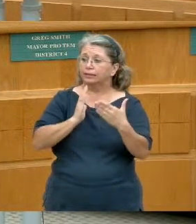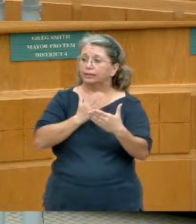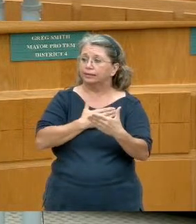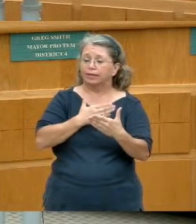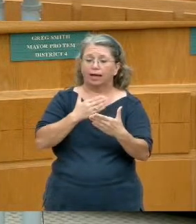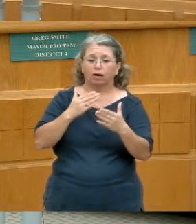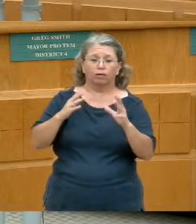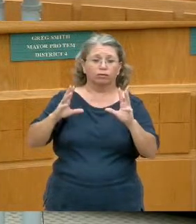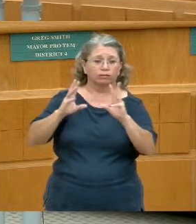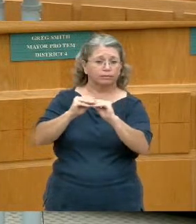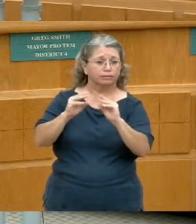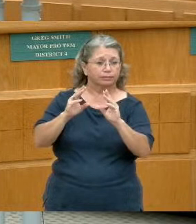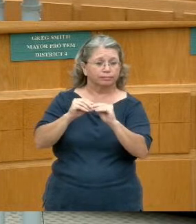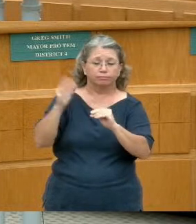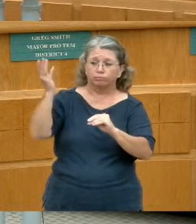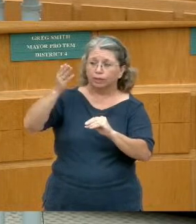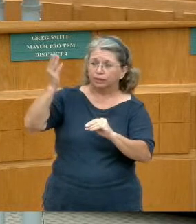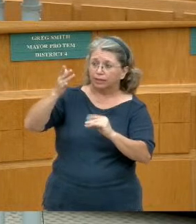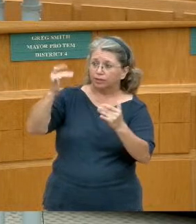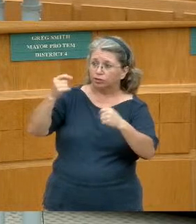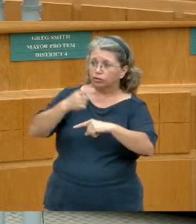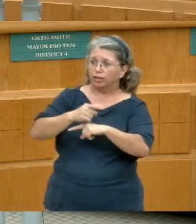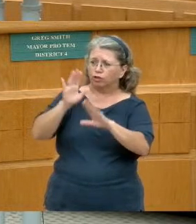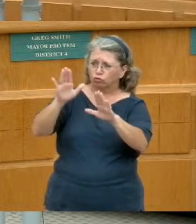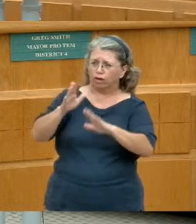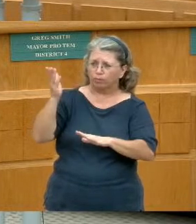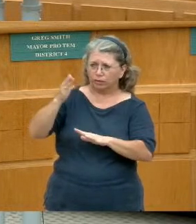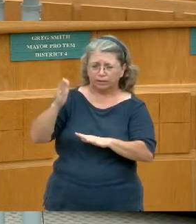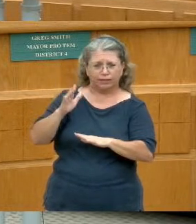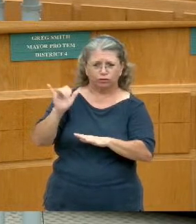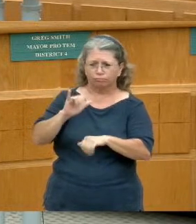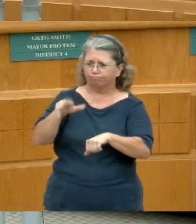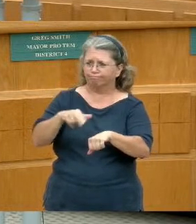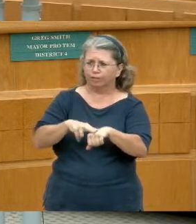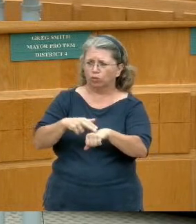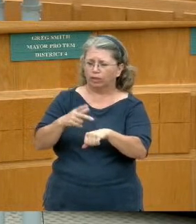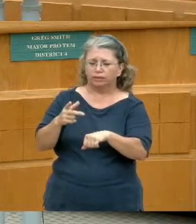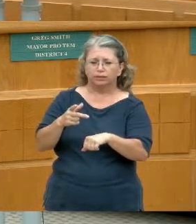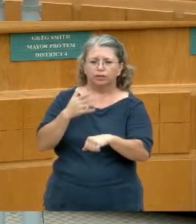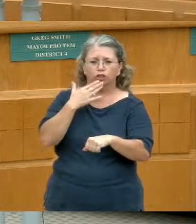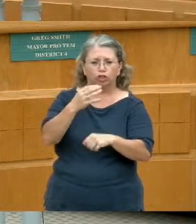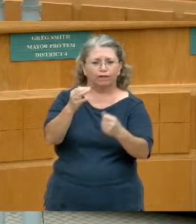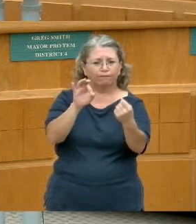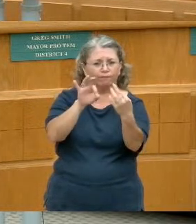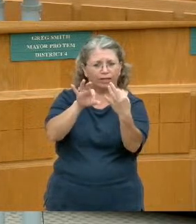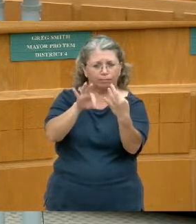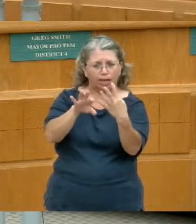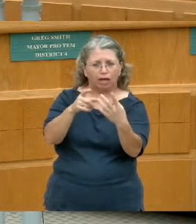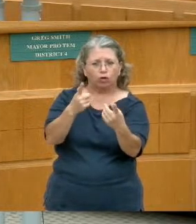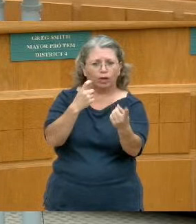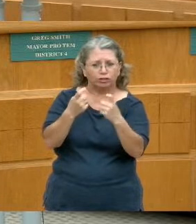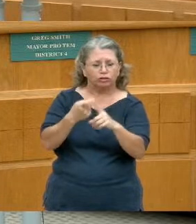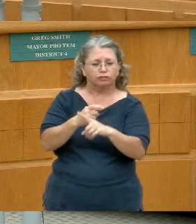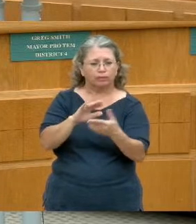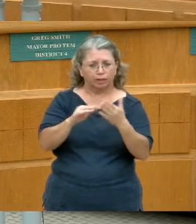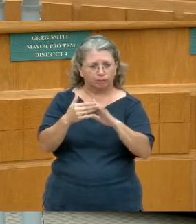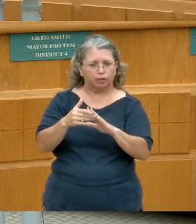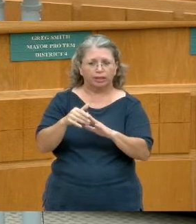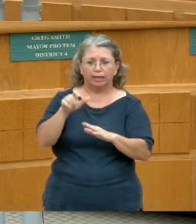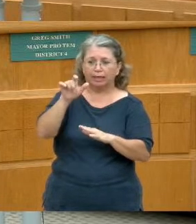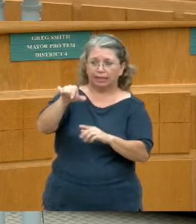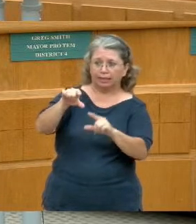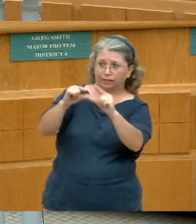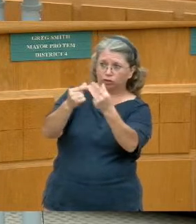a great presentation, Dr. Bird, as usual, and good feedback from the community. This group will be back